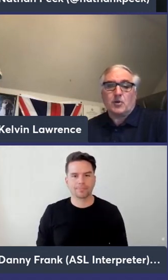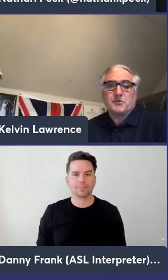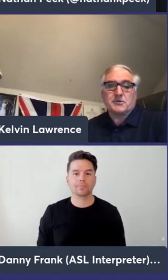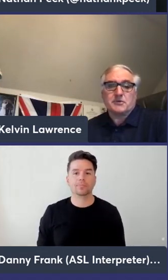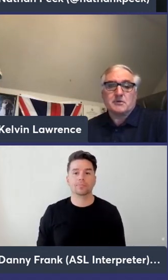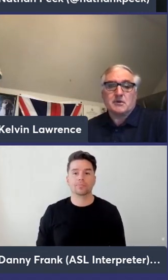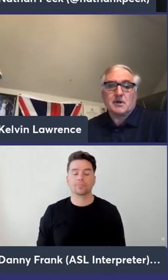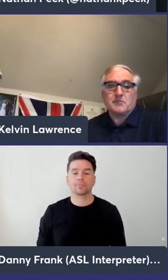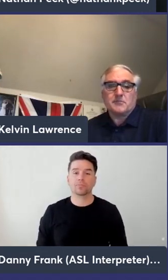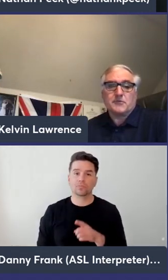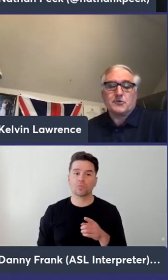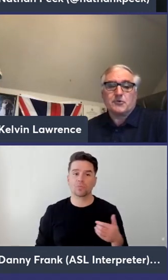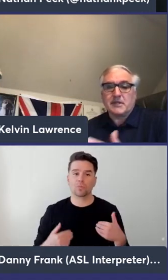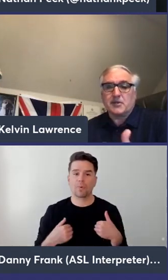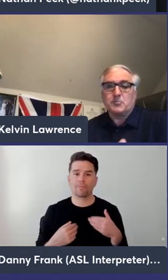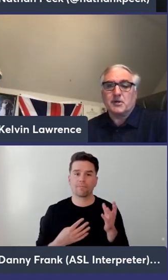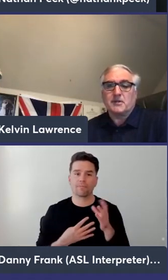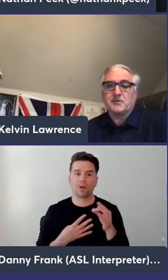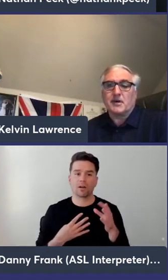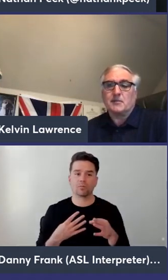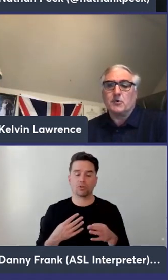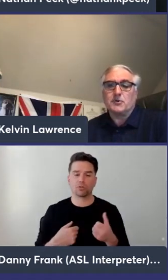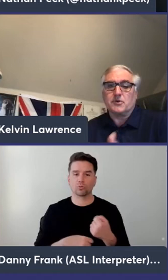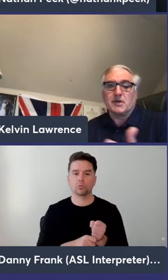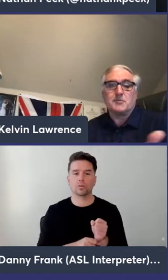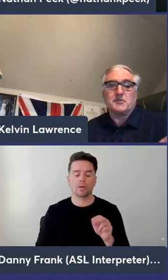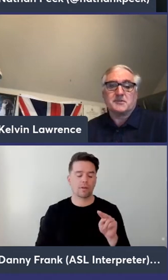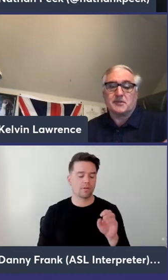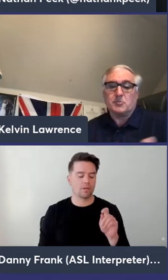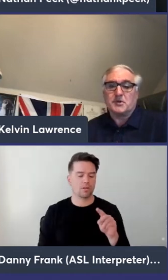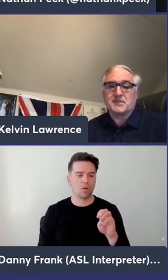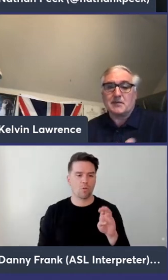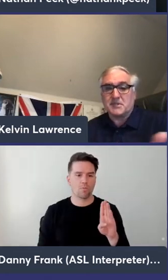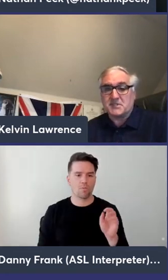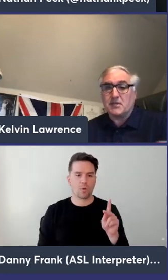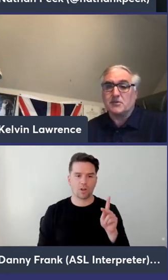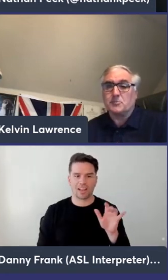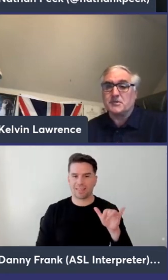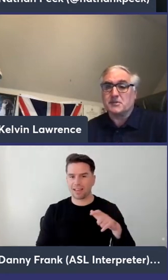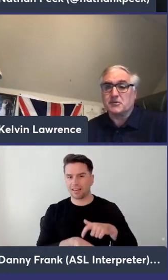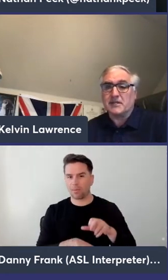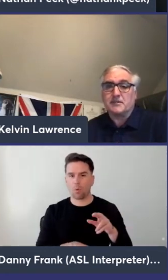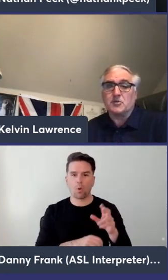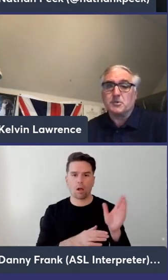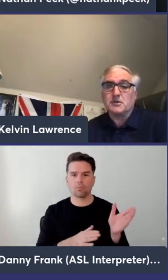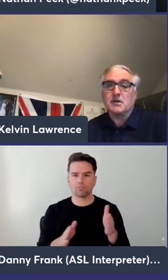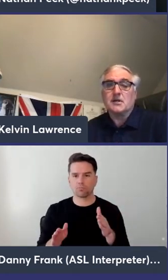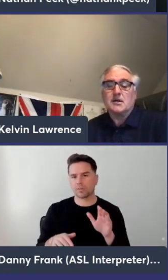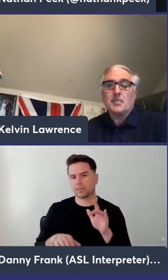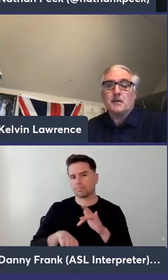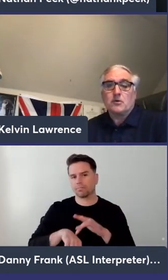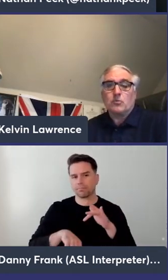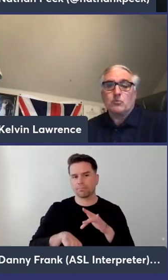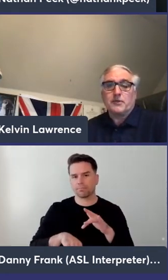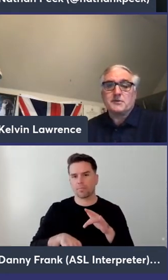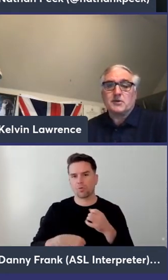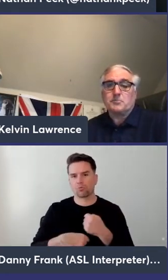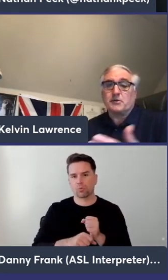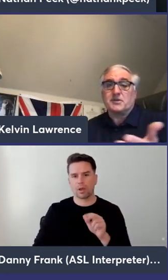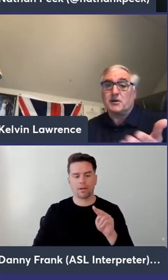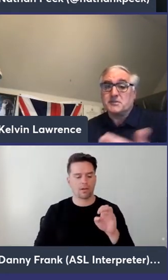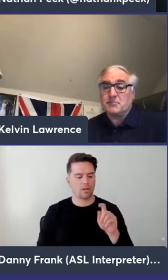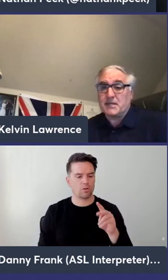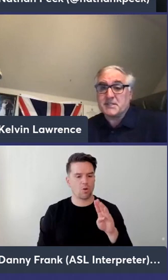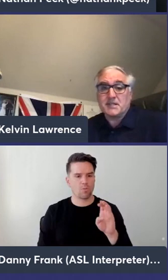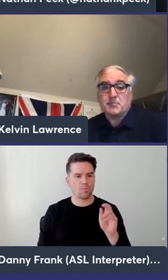have the option to create a notebook at the time, or you can come over to the notebooks tab and see your notebooks and create a notebook. Those